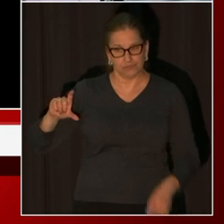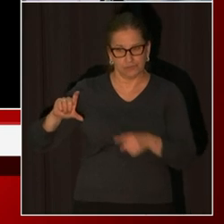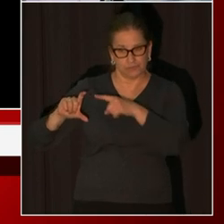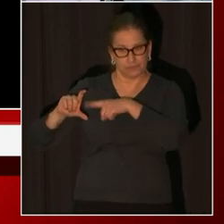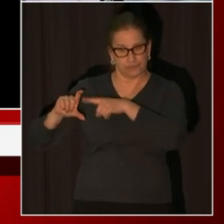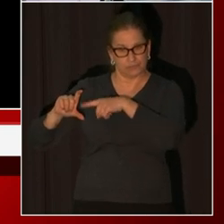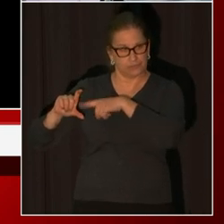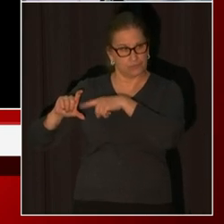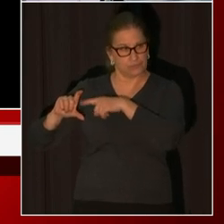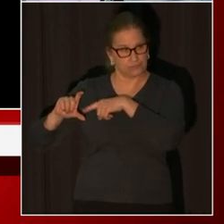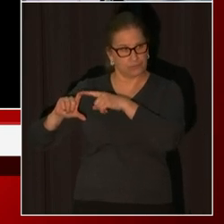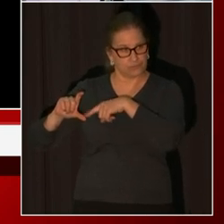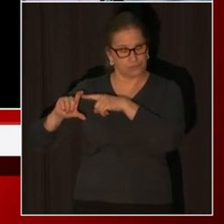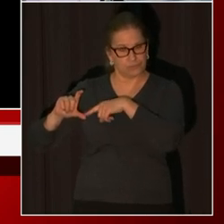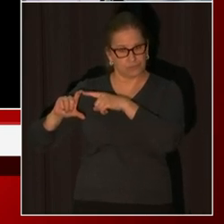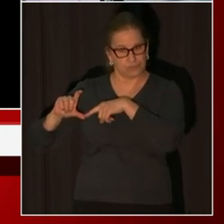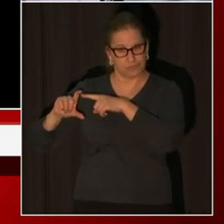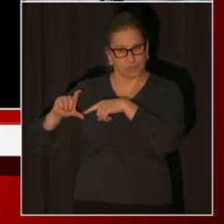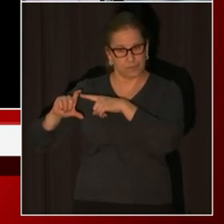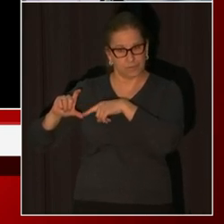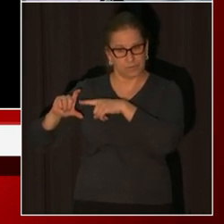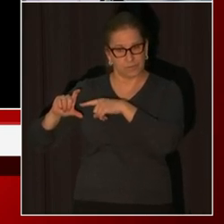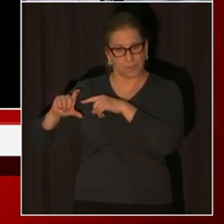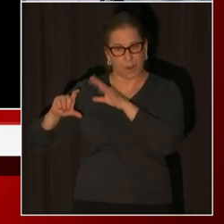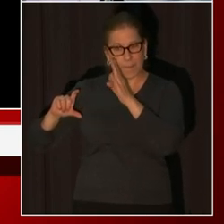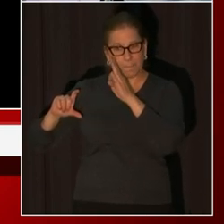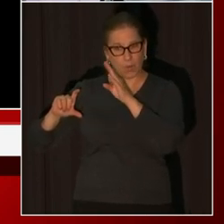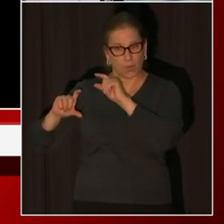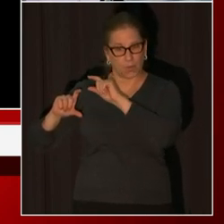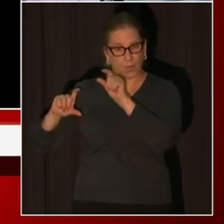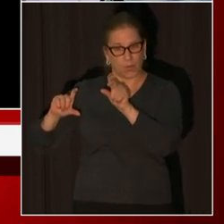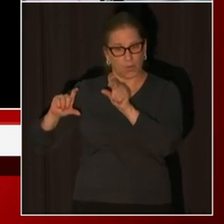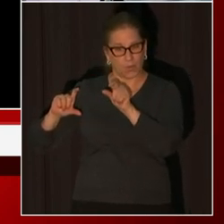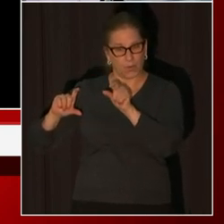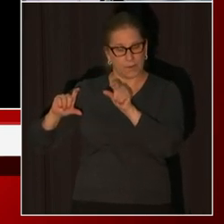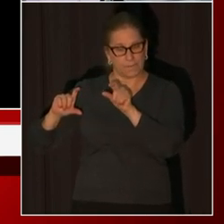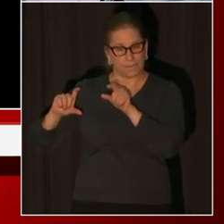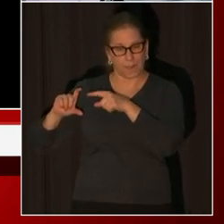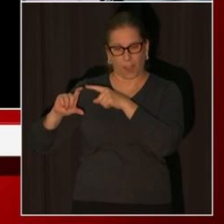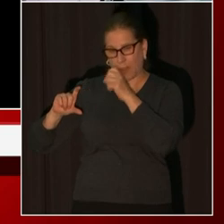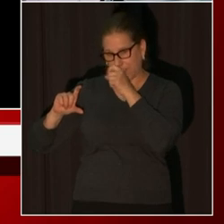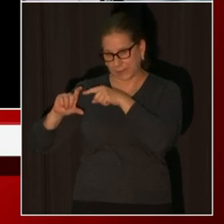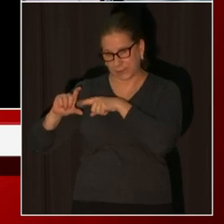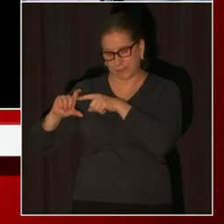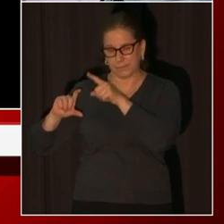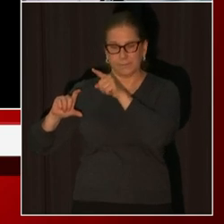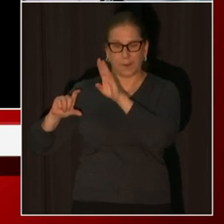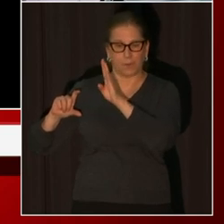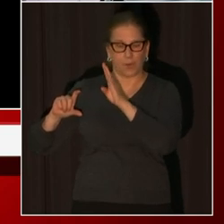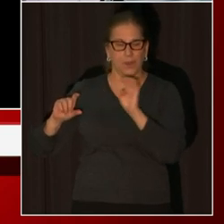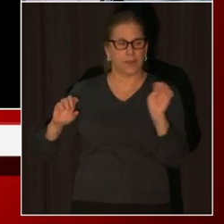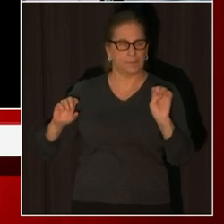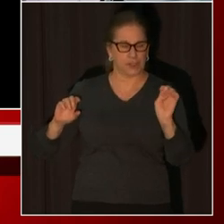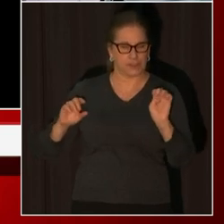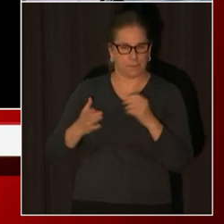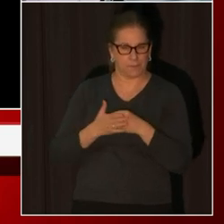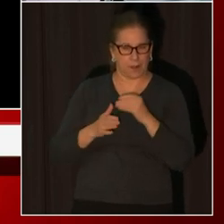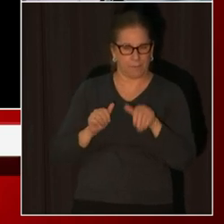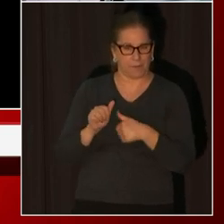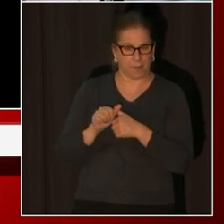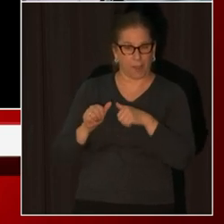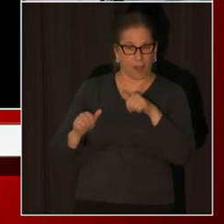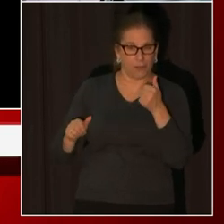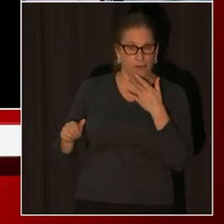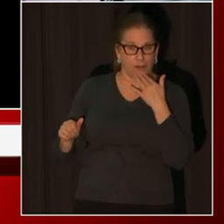Flow Reserve, and then the blue, the Emergency and Contingency Reserves. Those are the 4 reserves that I walked through on the previous